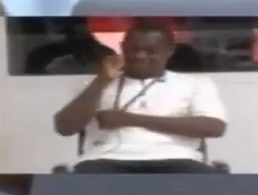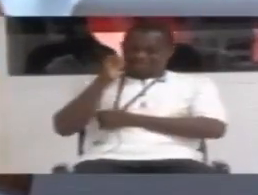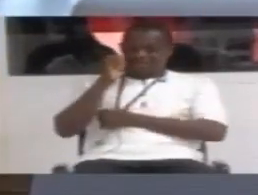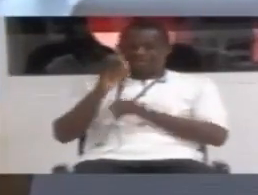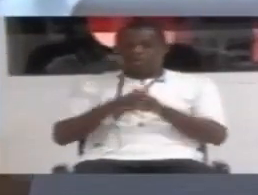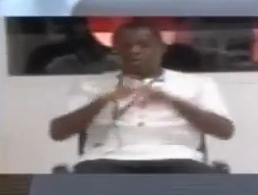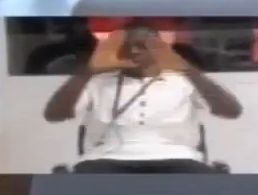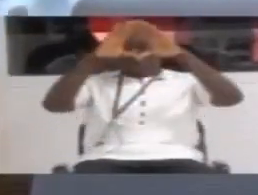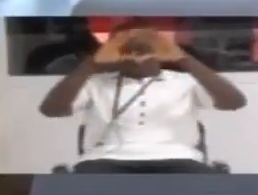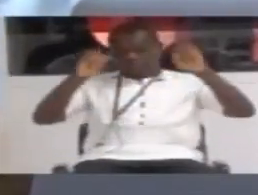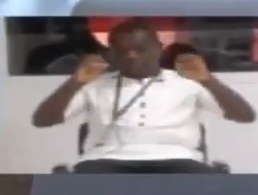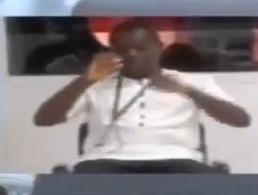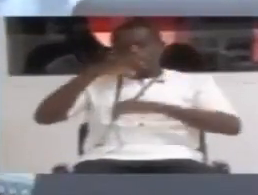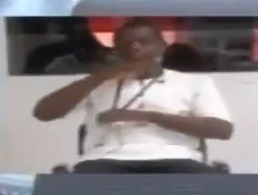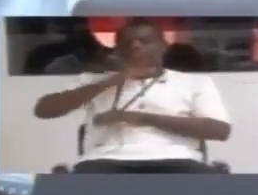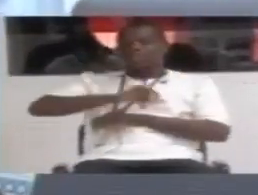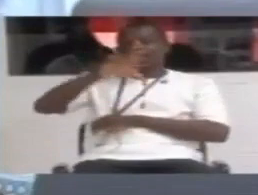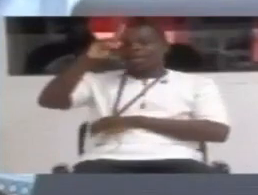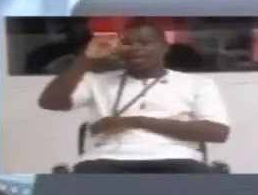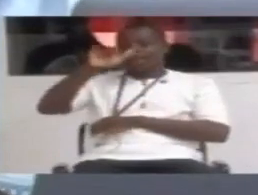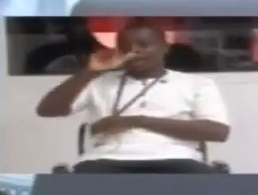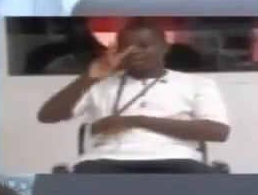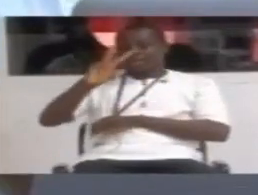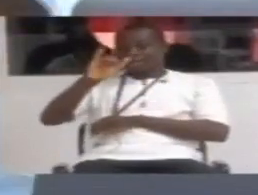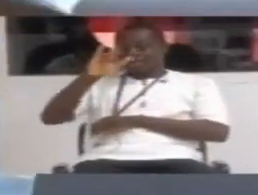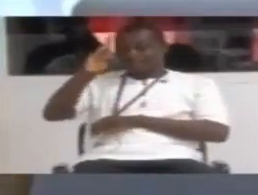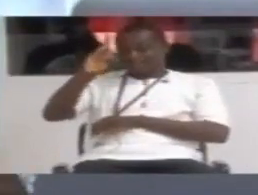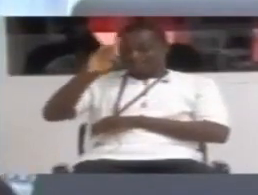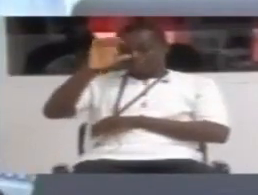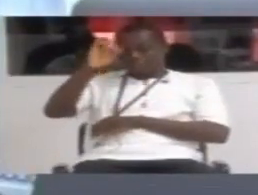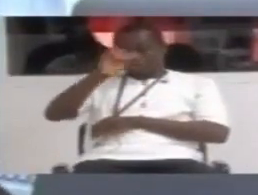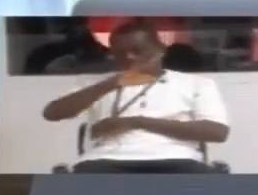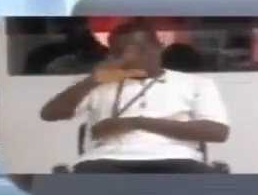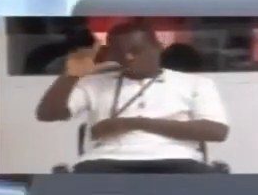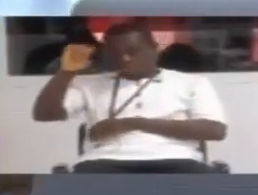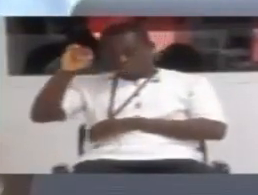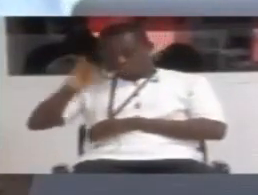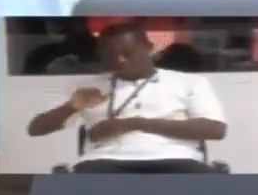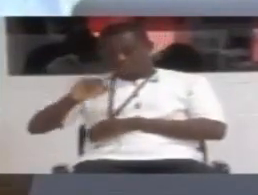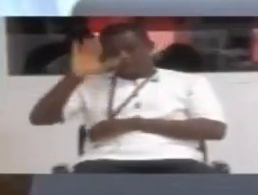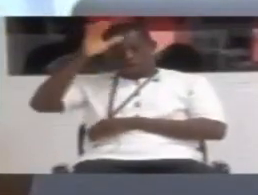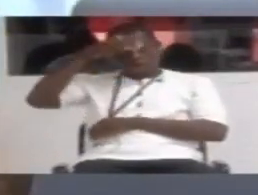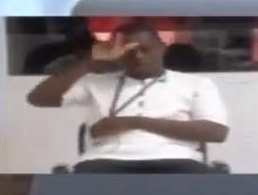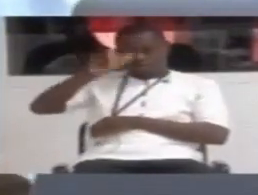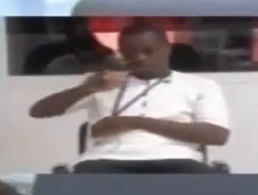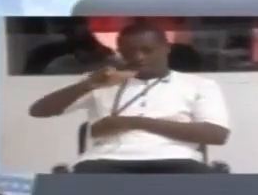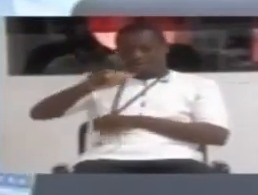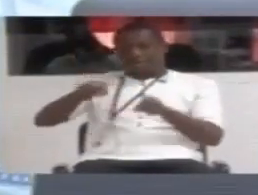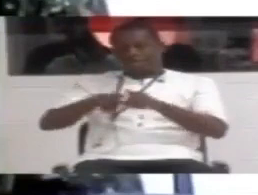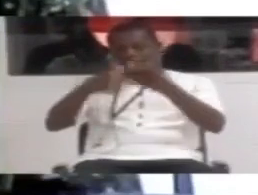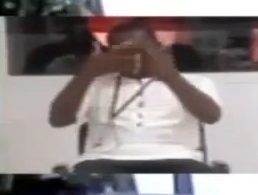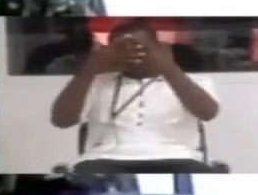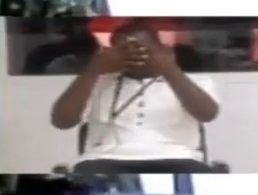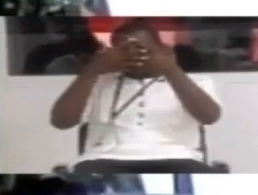the office of Mr. David Colley, the commissioner of prisons. And when you converge there, can you tell us what happened